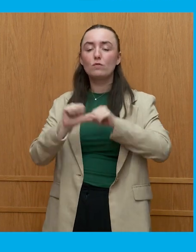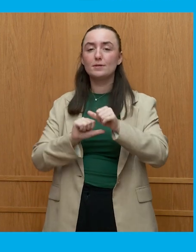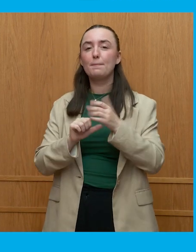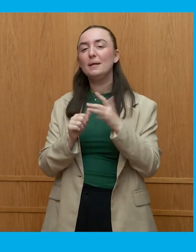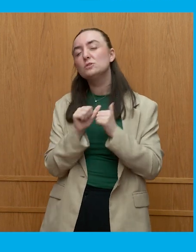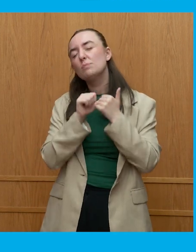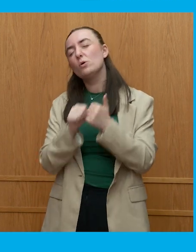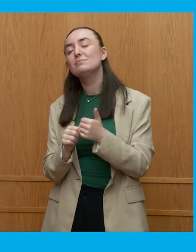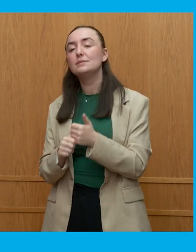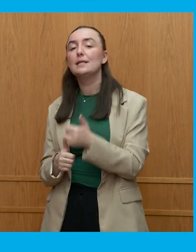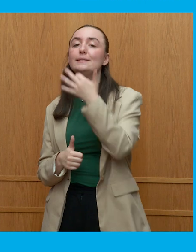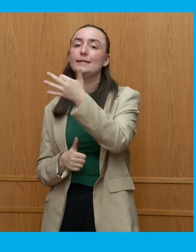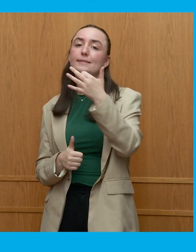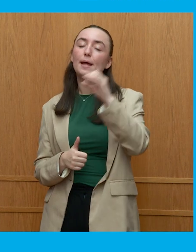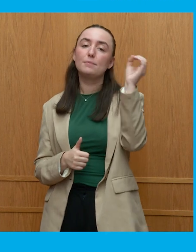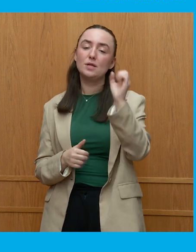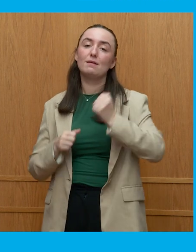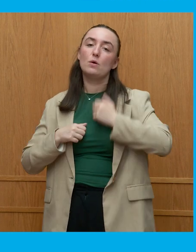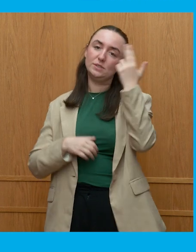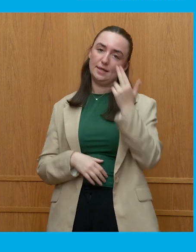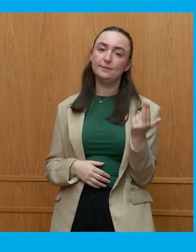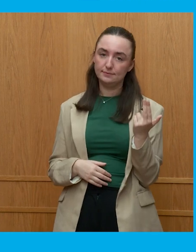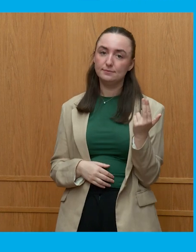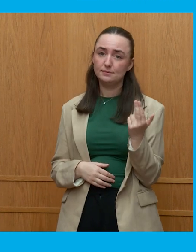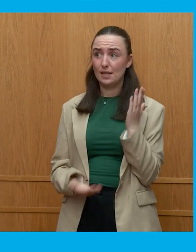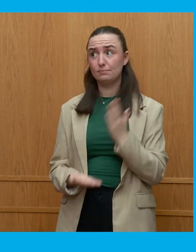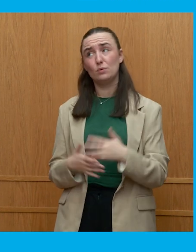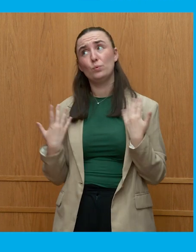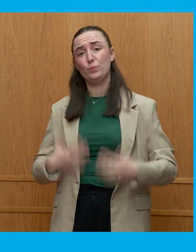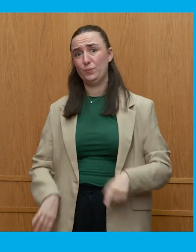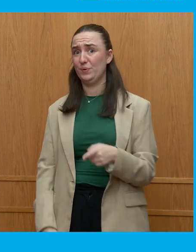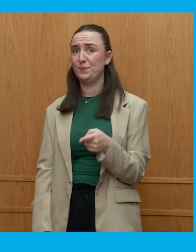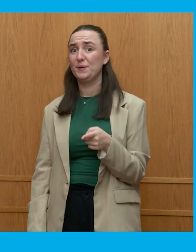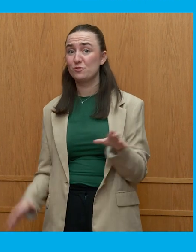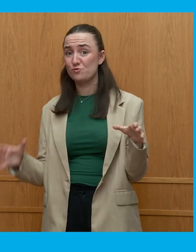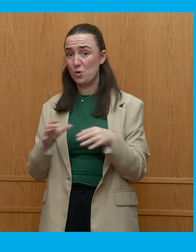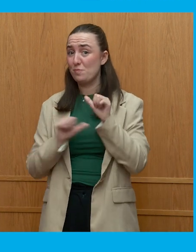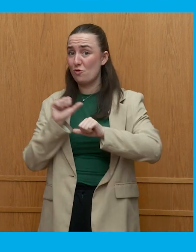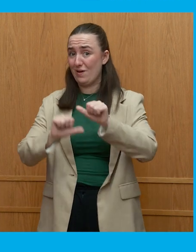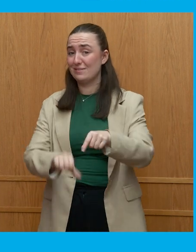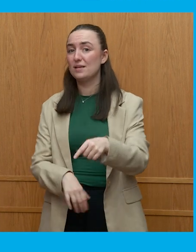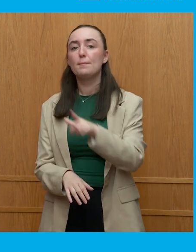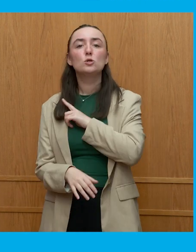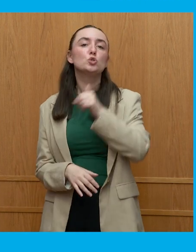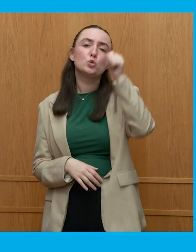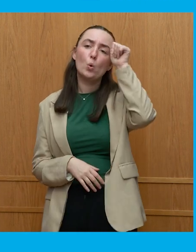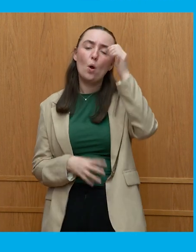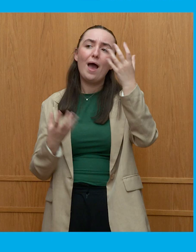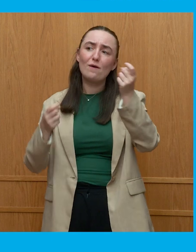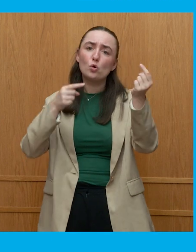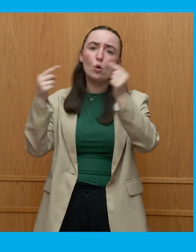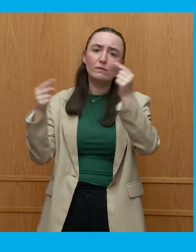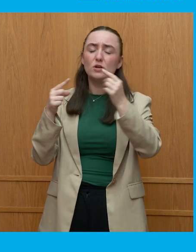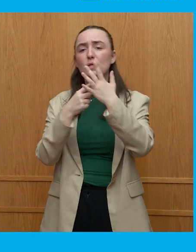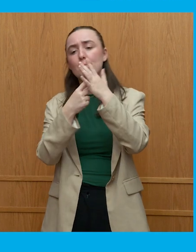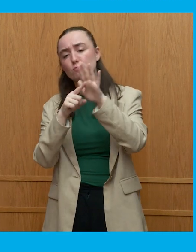99% of what we designed, which is kind of amazing, really, given the controversy and the pressure